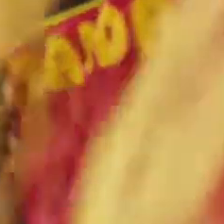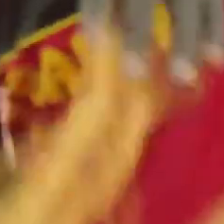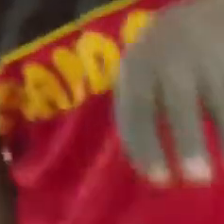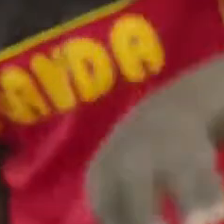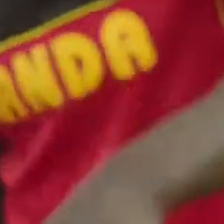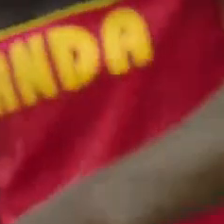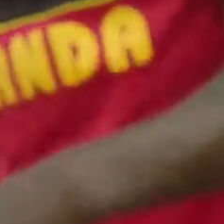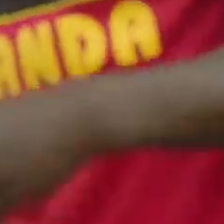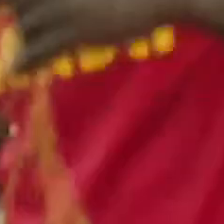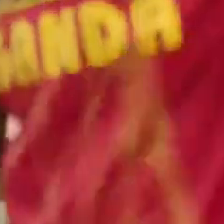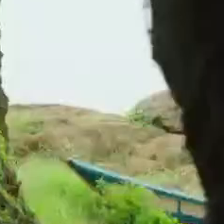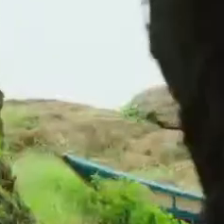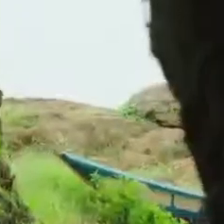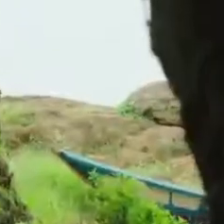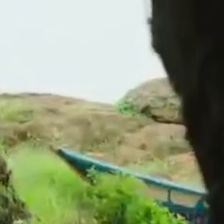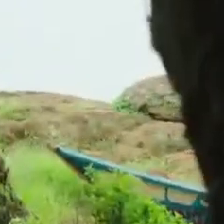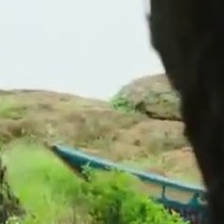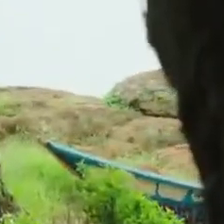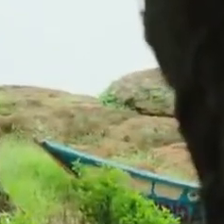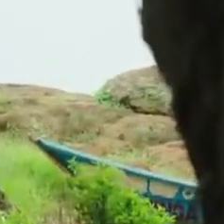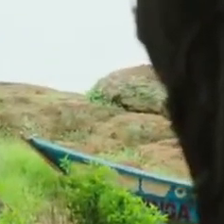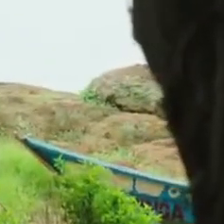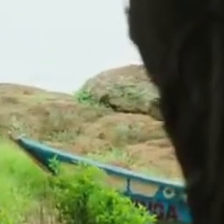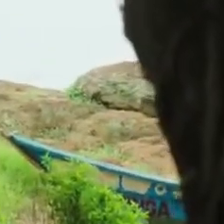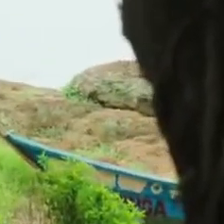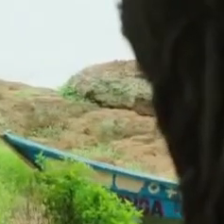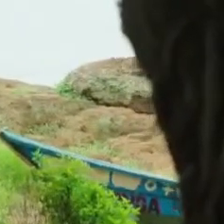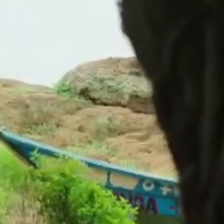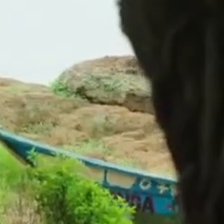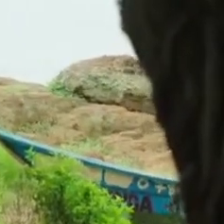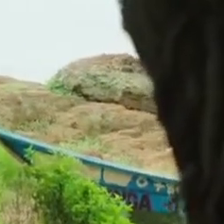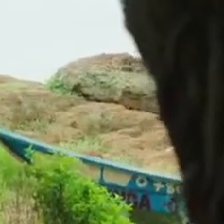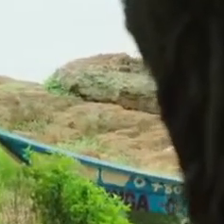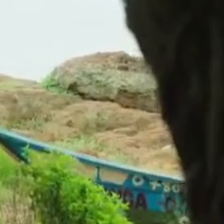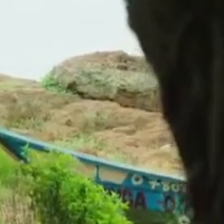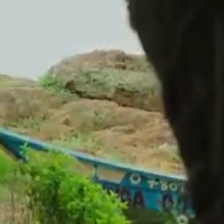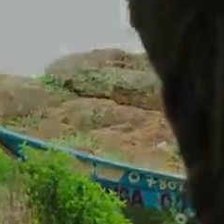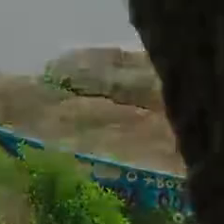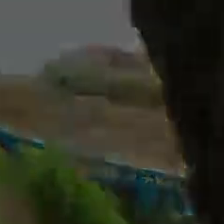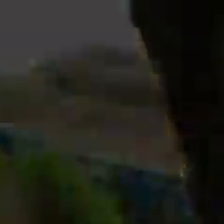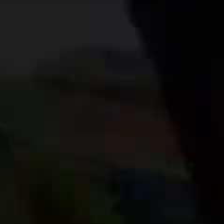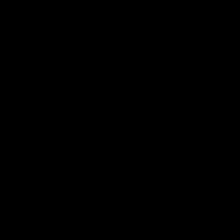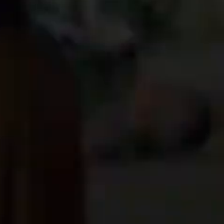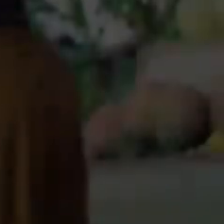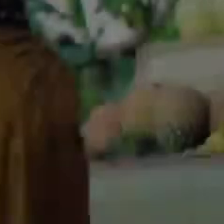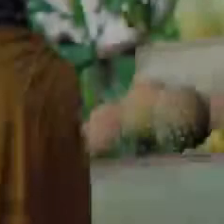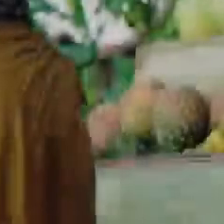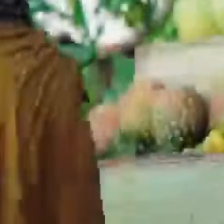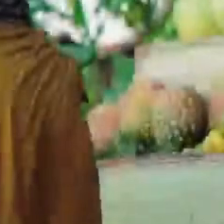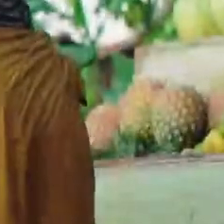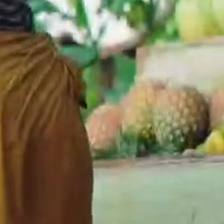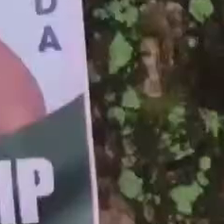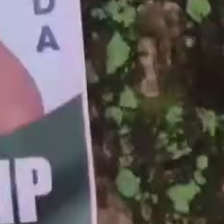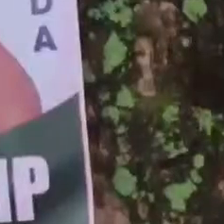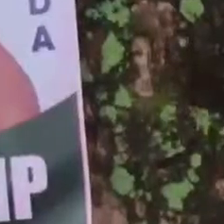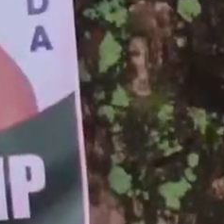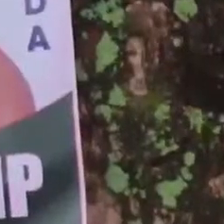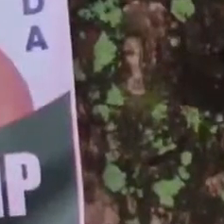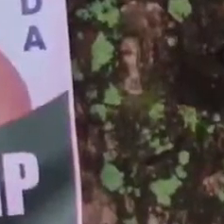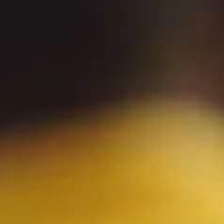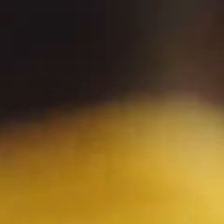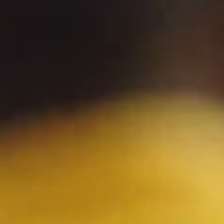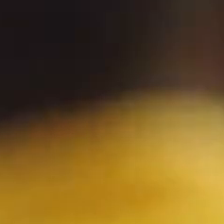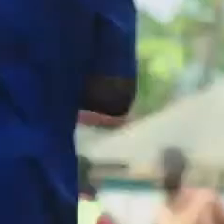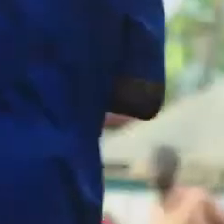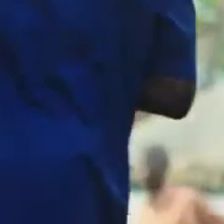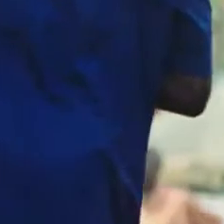a teacher, a doctor, a community leader, our future president. Their support meant so